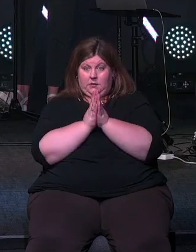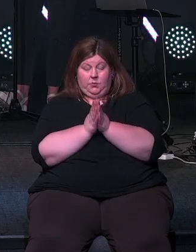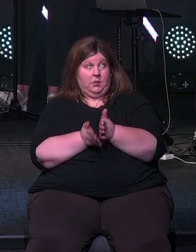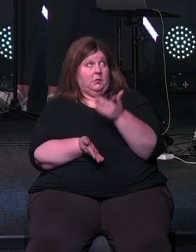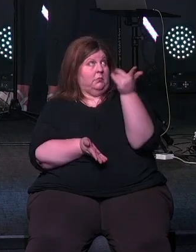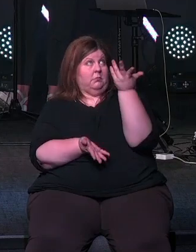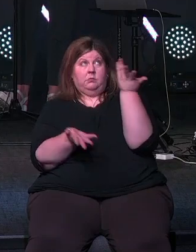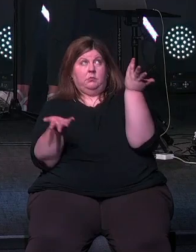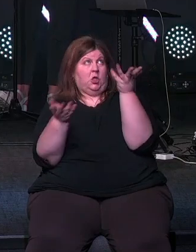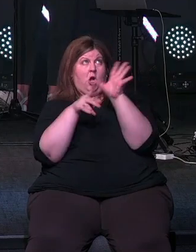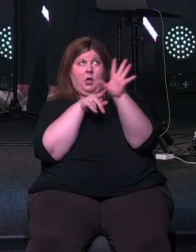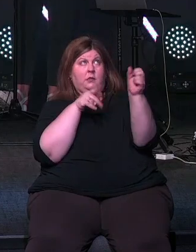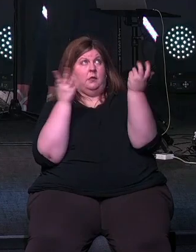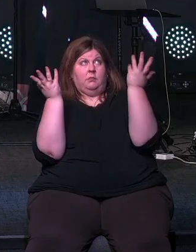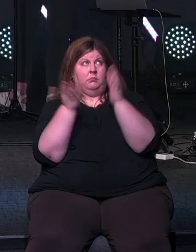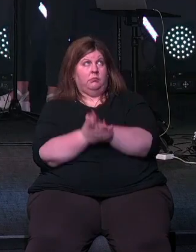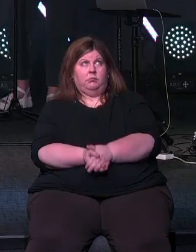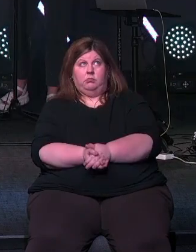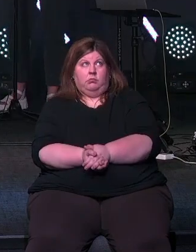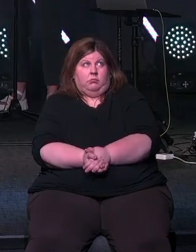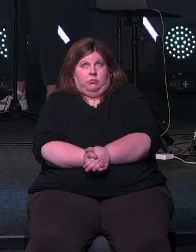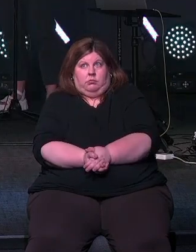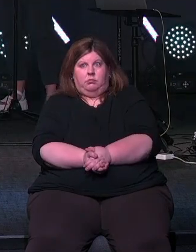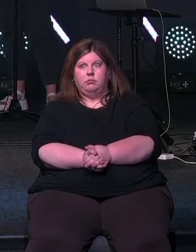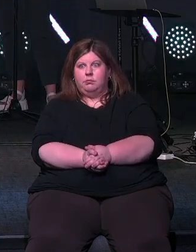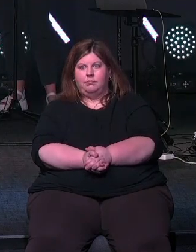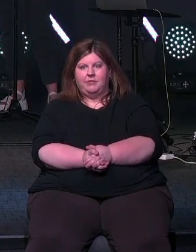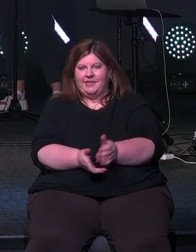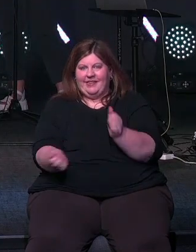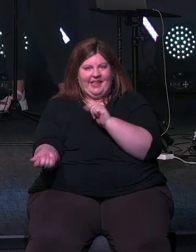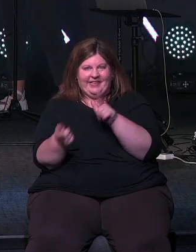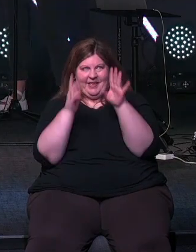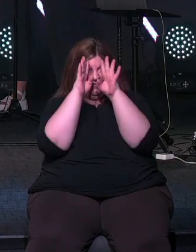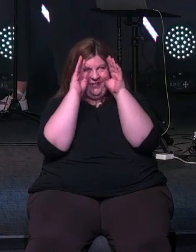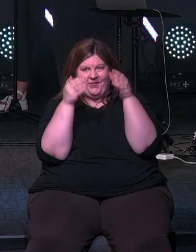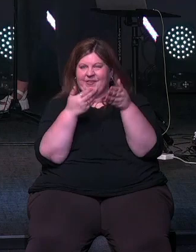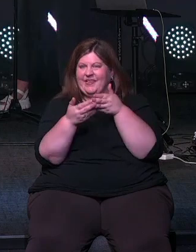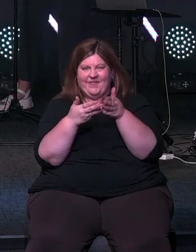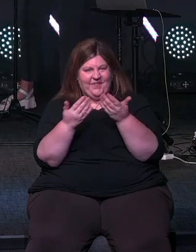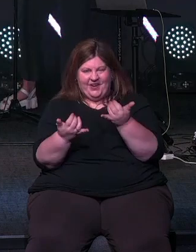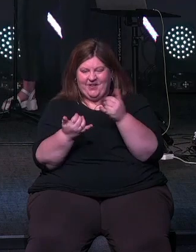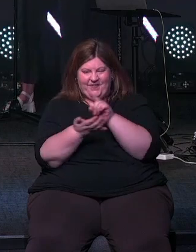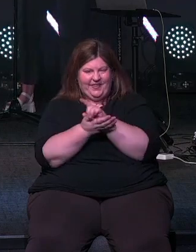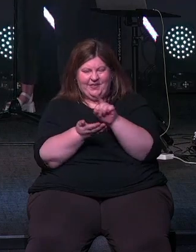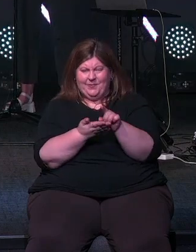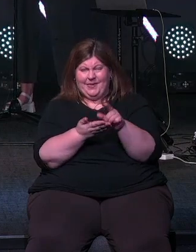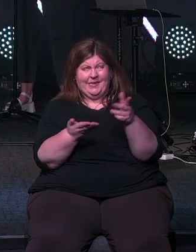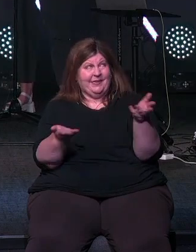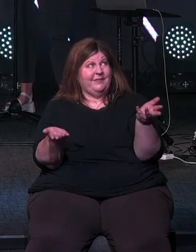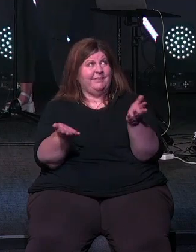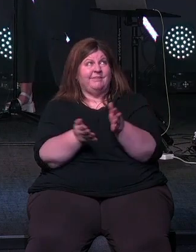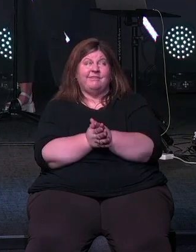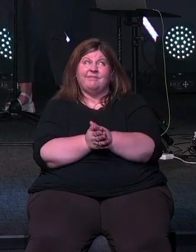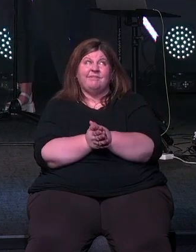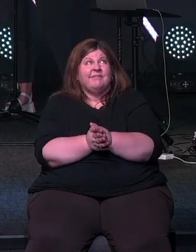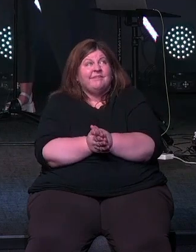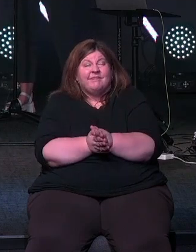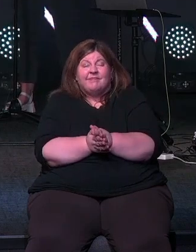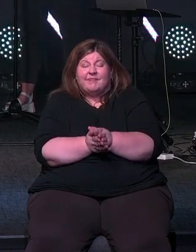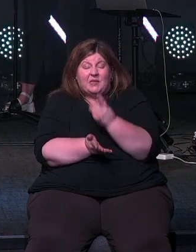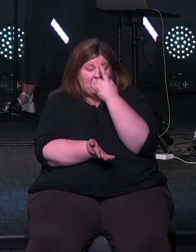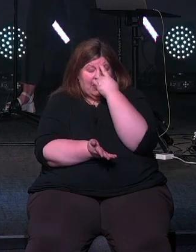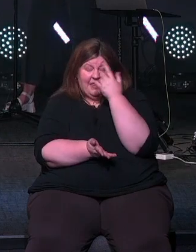just awesome. That's all I think we should focus on, even for now or even for this week. God, this is just what I think about you. You're